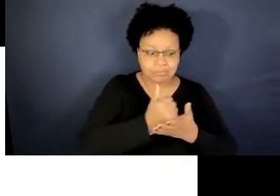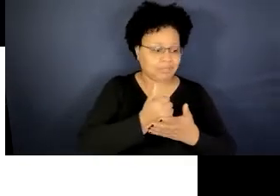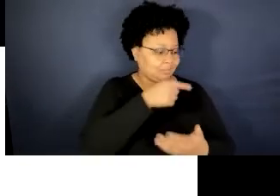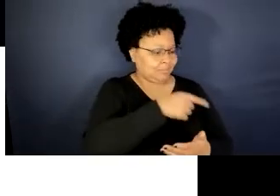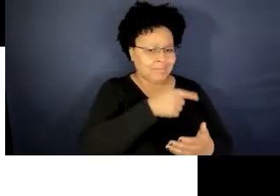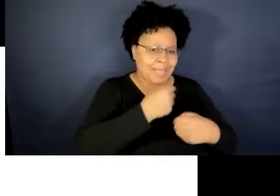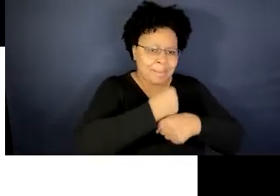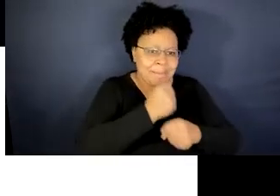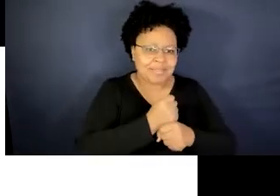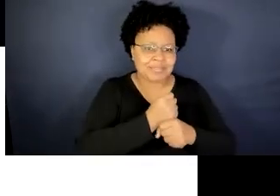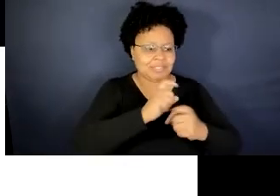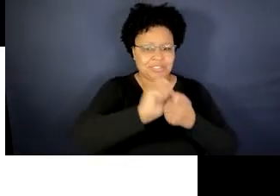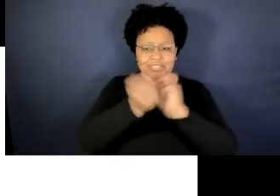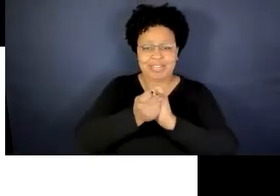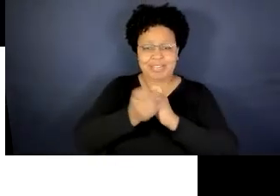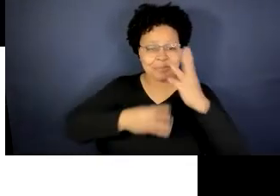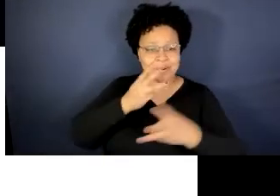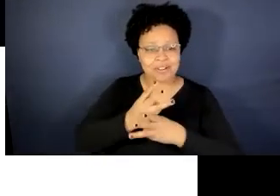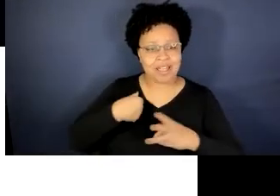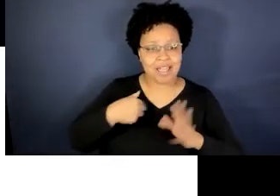And what do I call this?